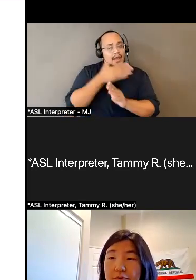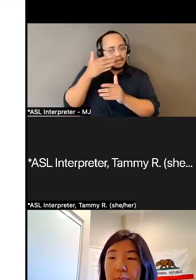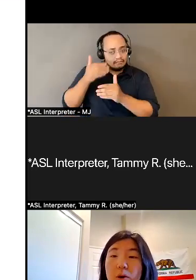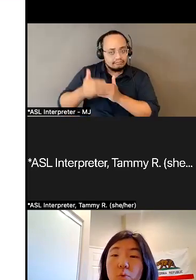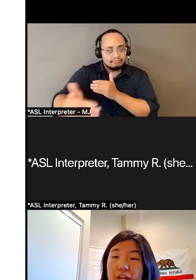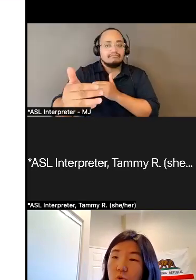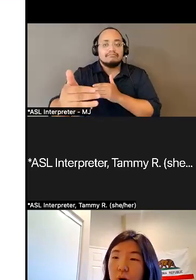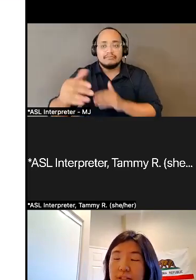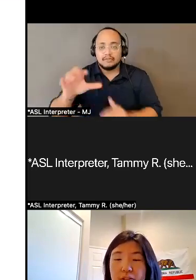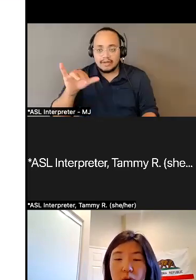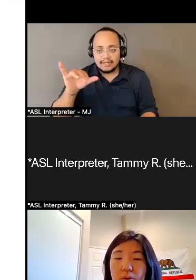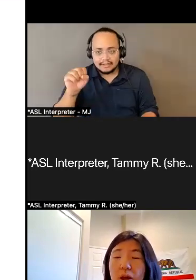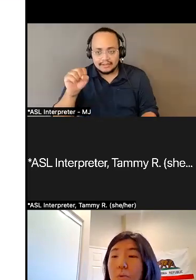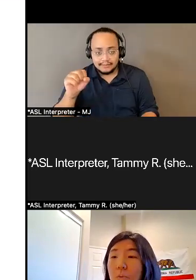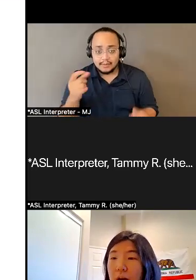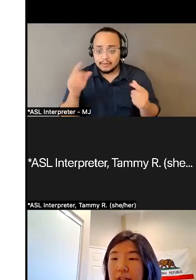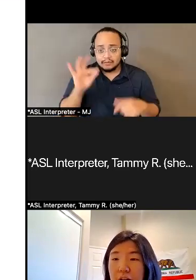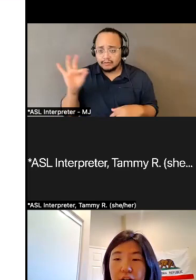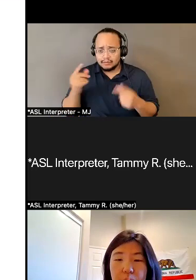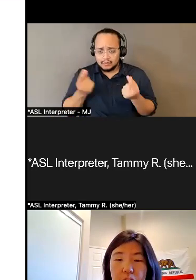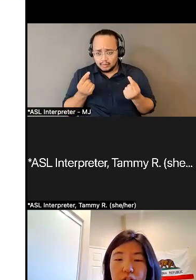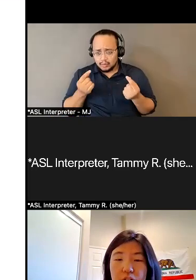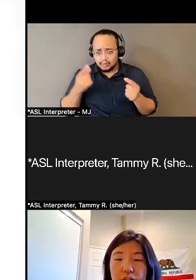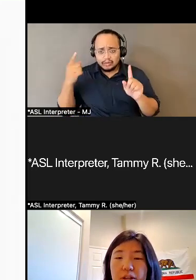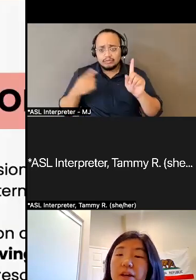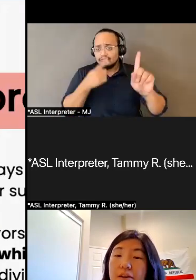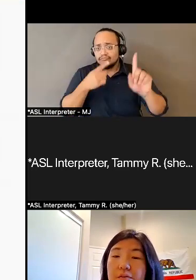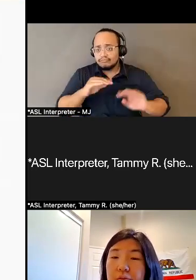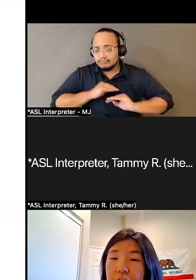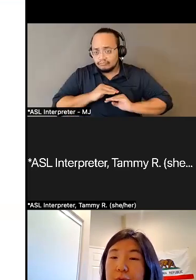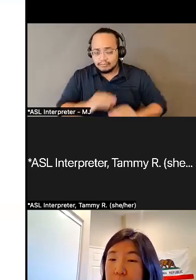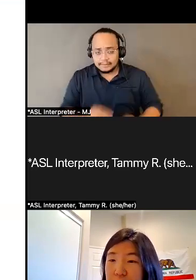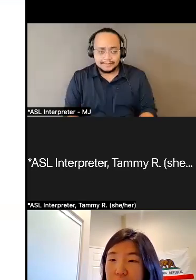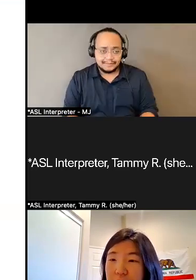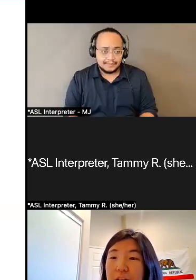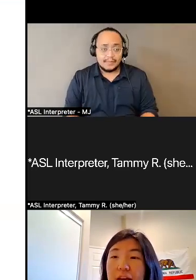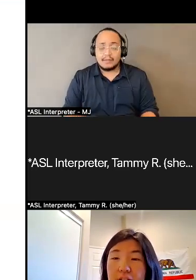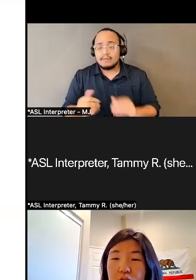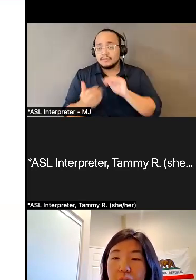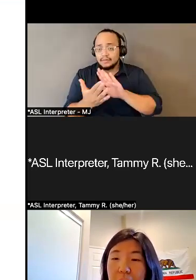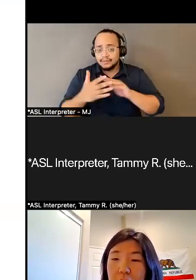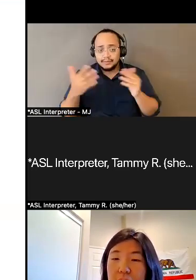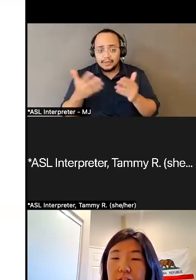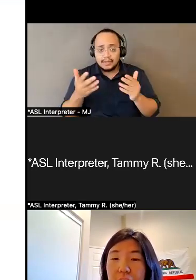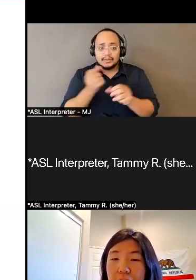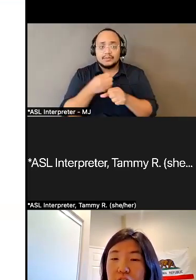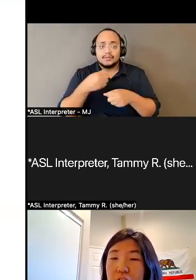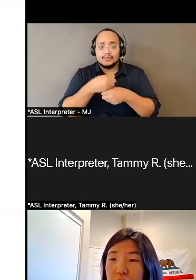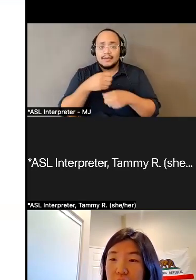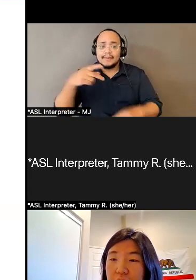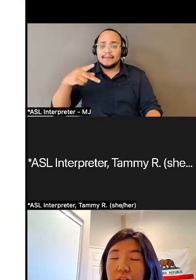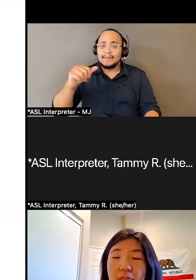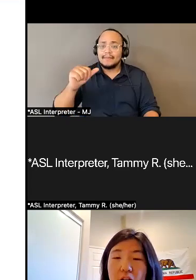at FreeFrom working towards this goal? What is our approach? FreeFrom's mission is to create pathways to